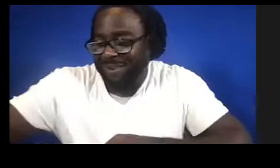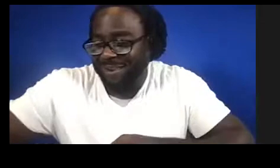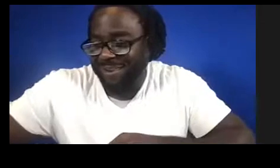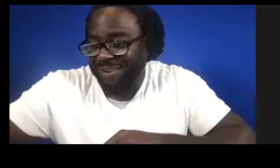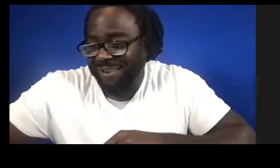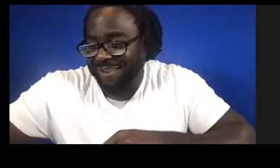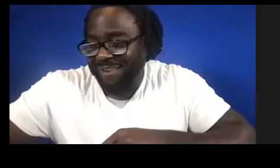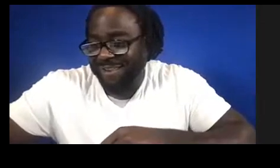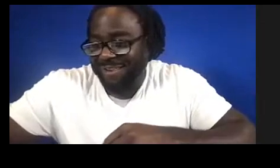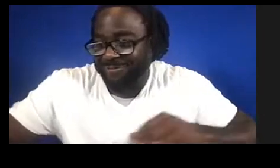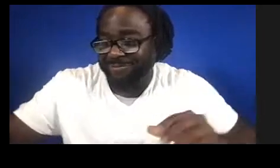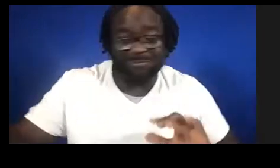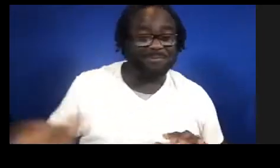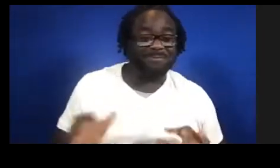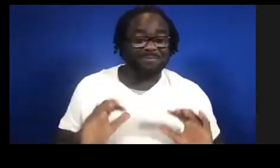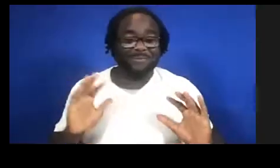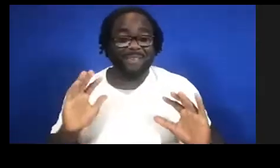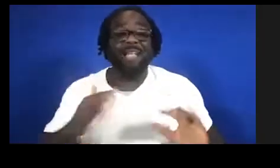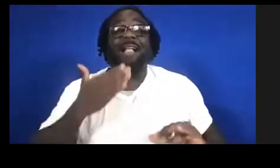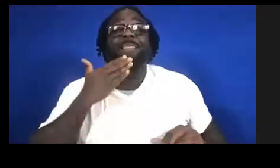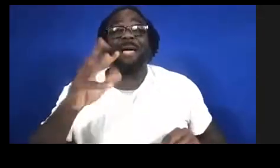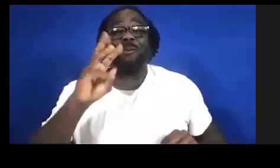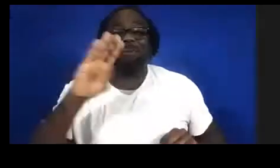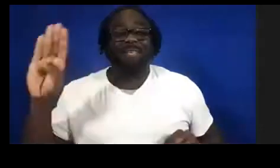where he's at with the whole performance.